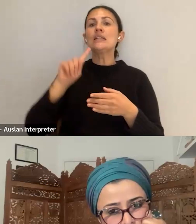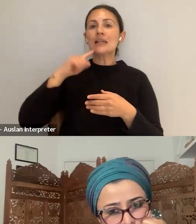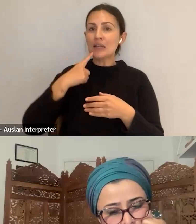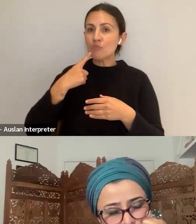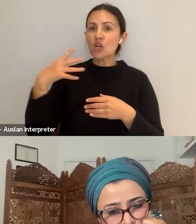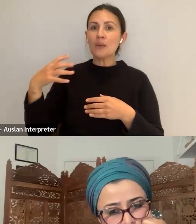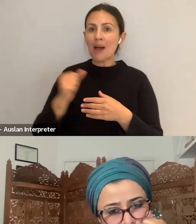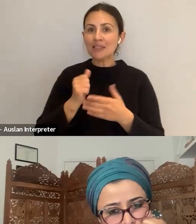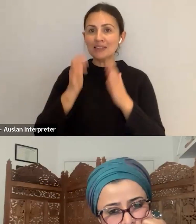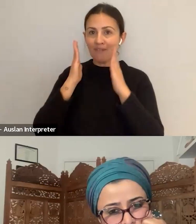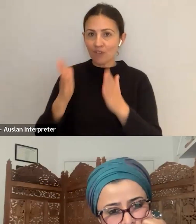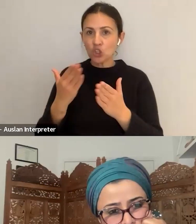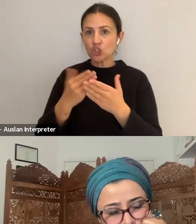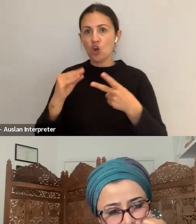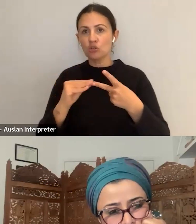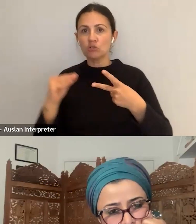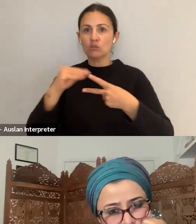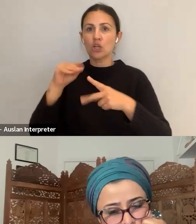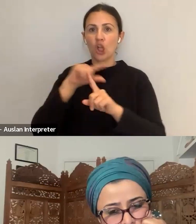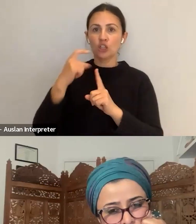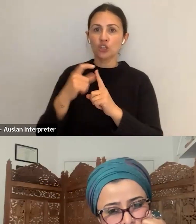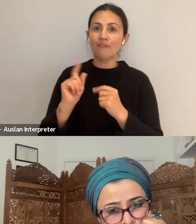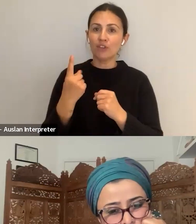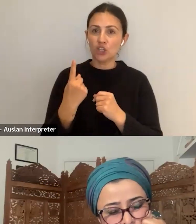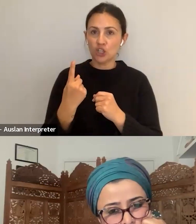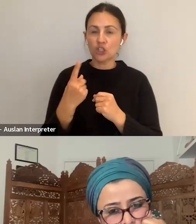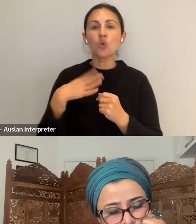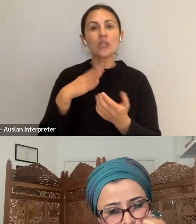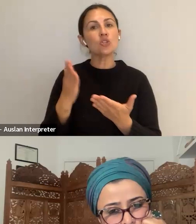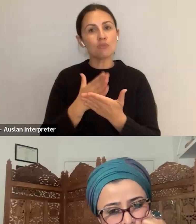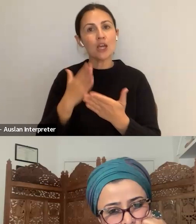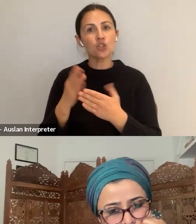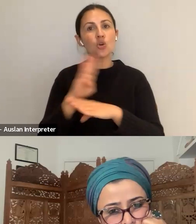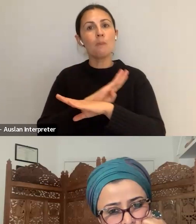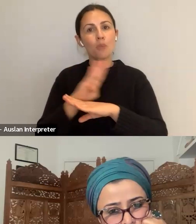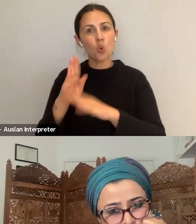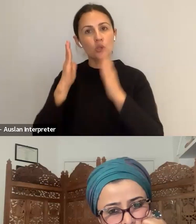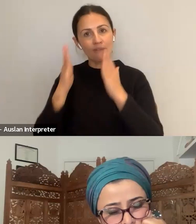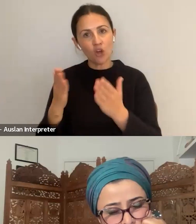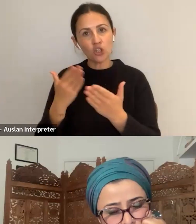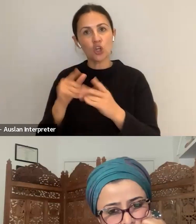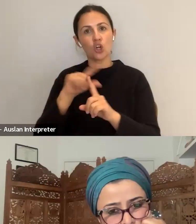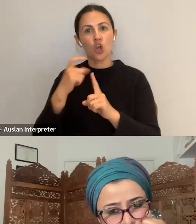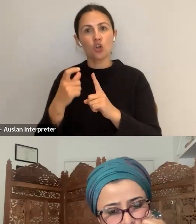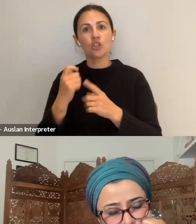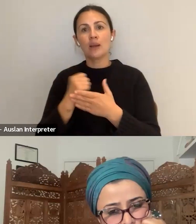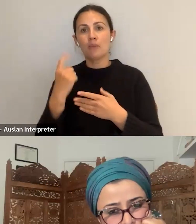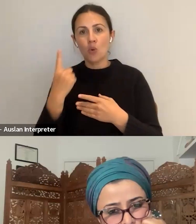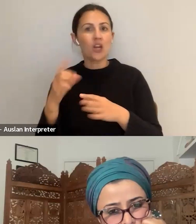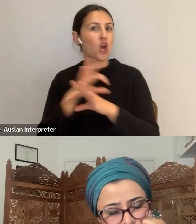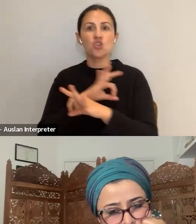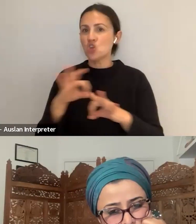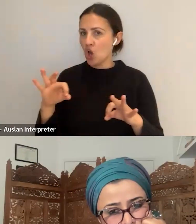So again, what it's about is like, how do we actually move to ensuring that boards function in a way where these things are not accidental? You have chairs